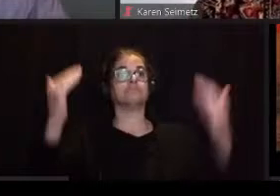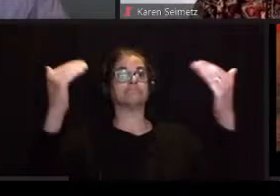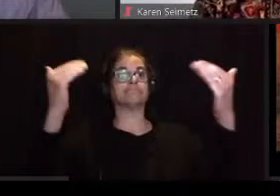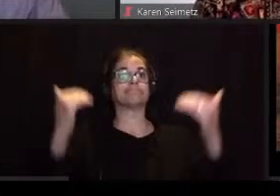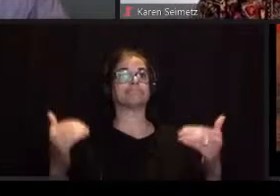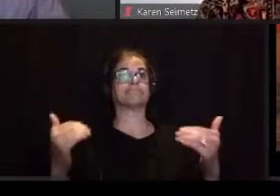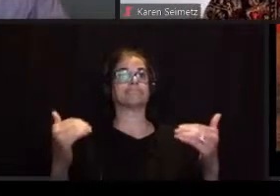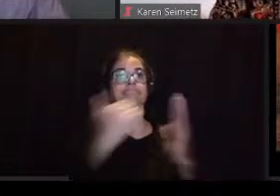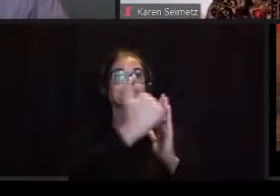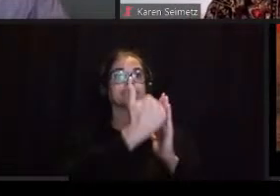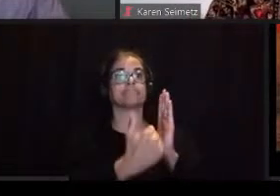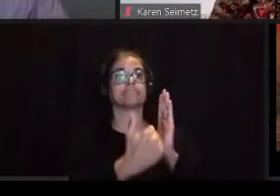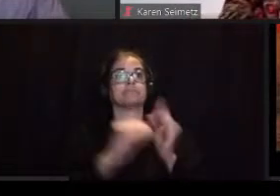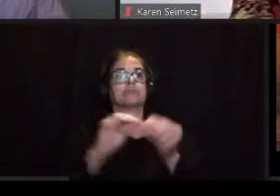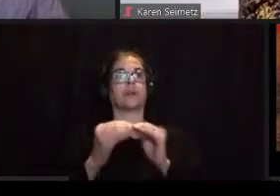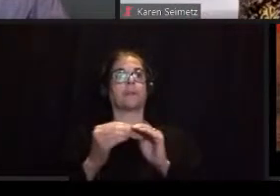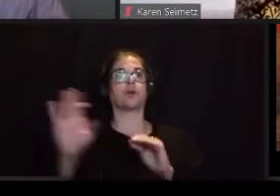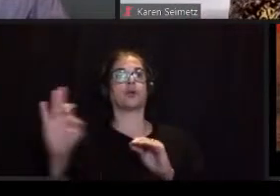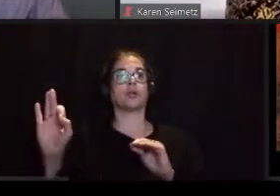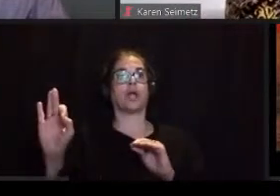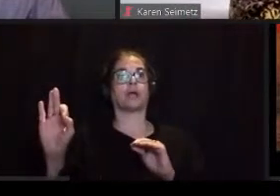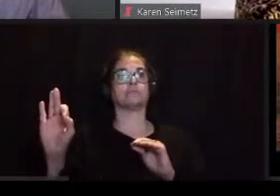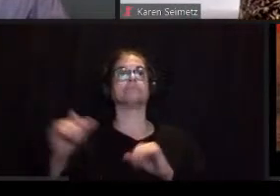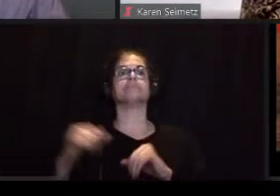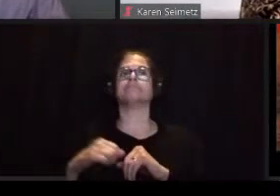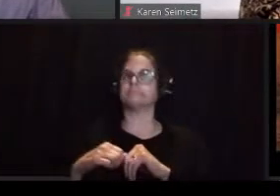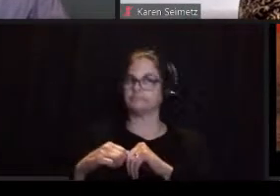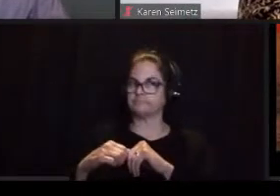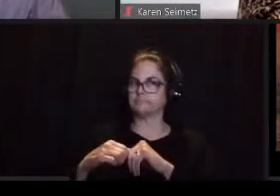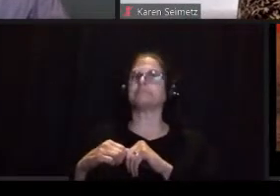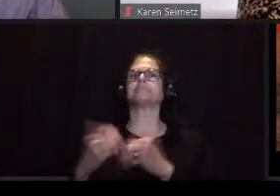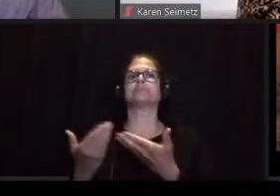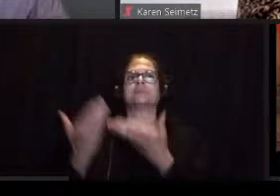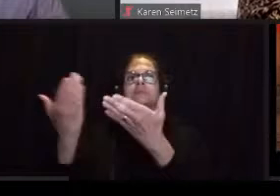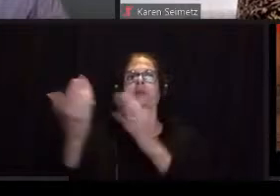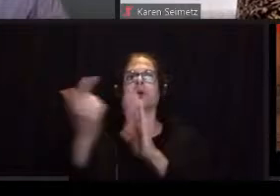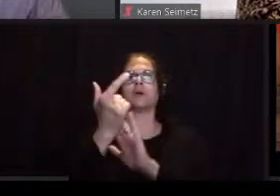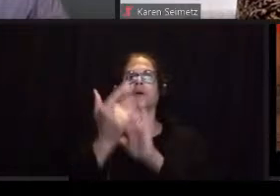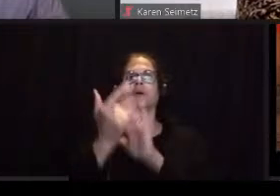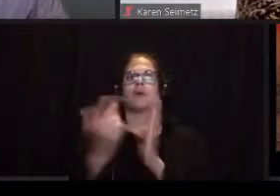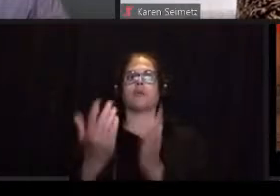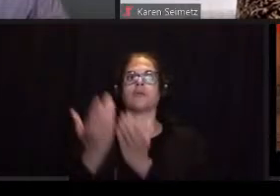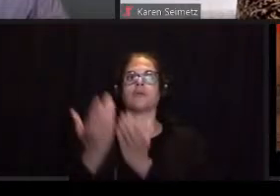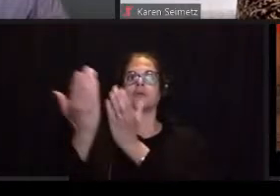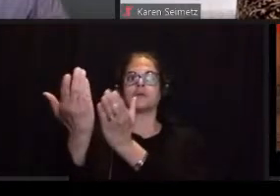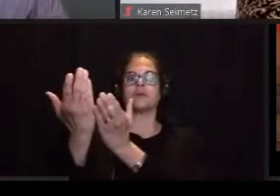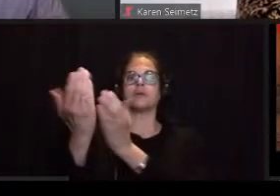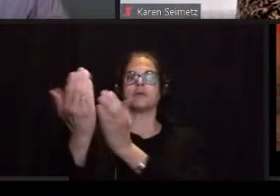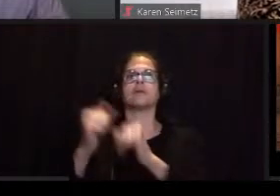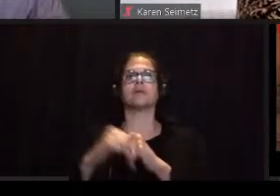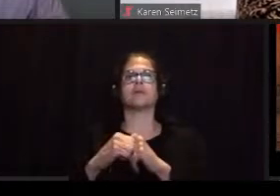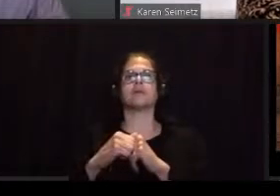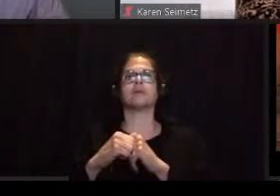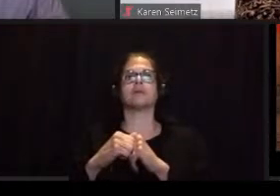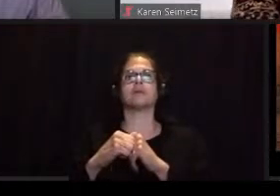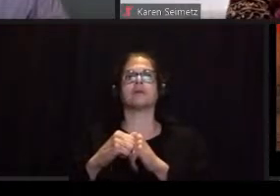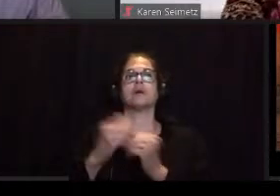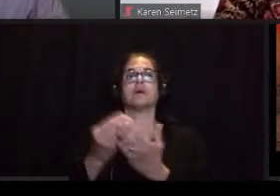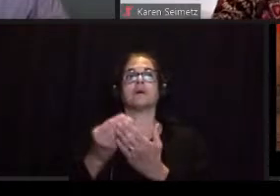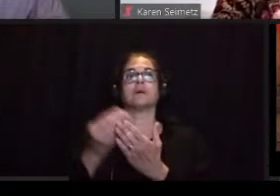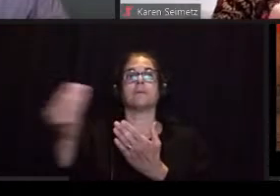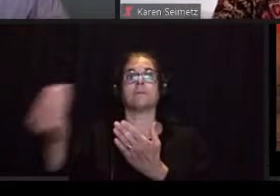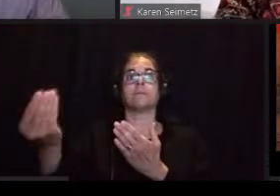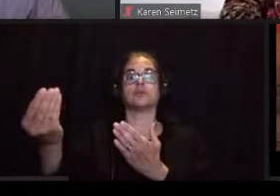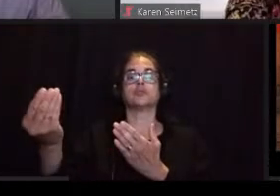Our next order of business is an ordinance authorizing the purchase of protective liability insurance